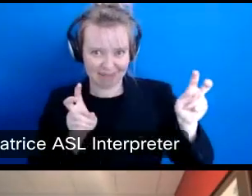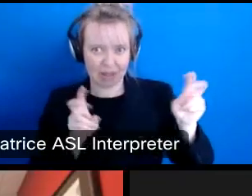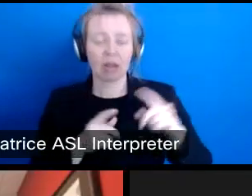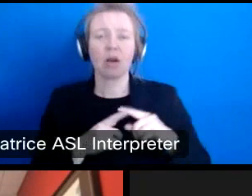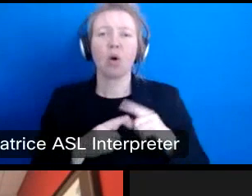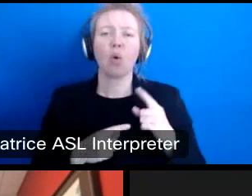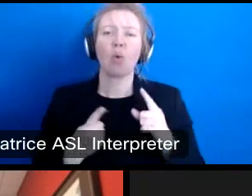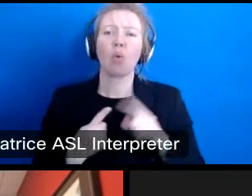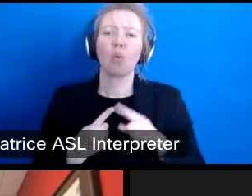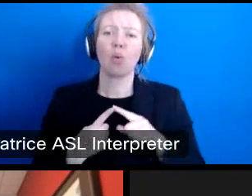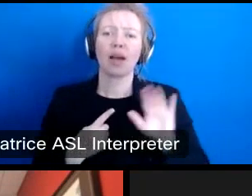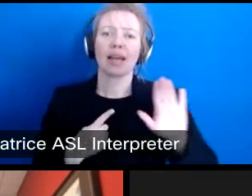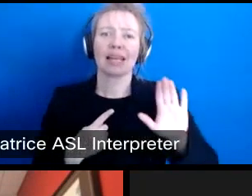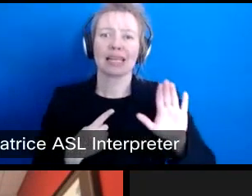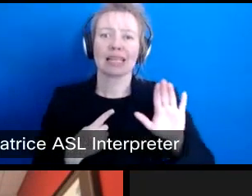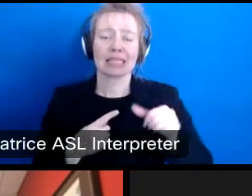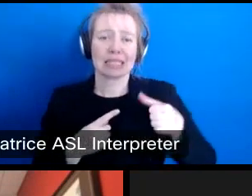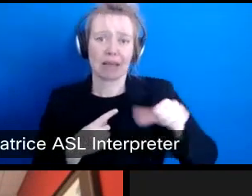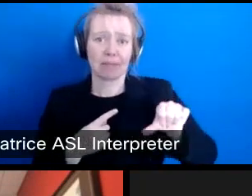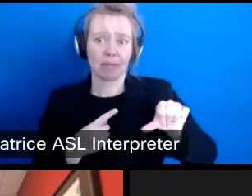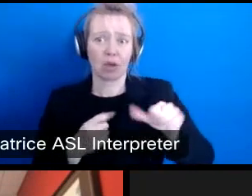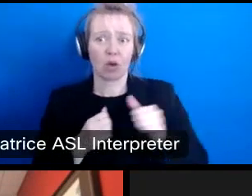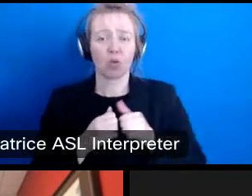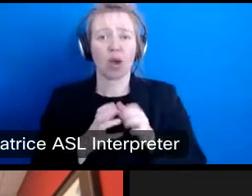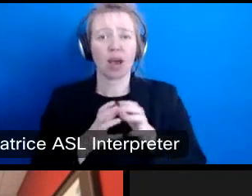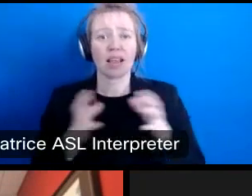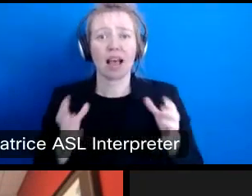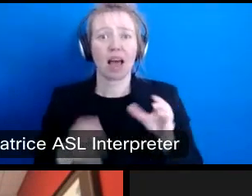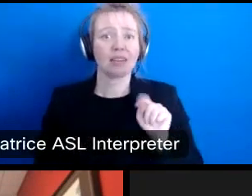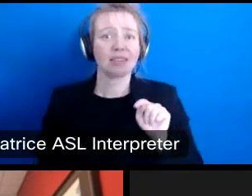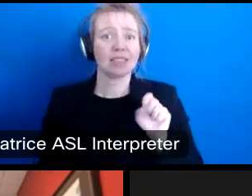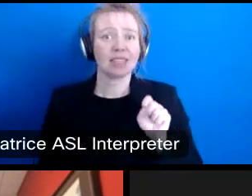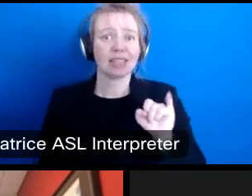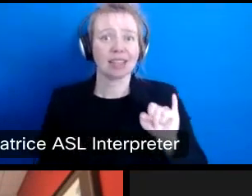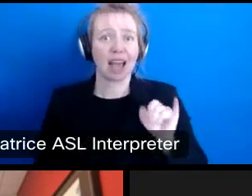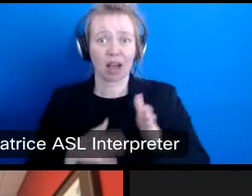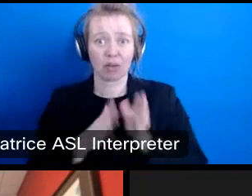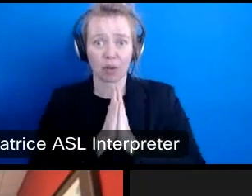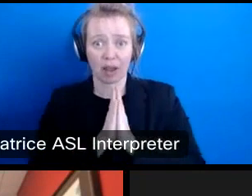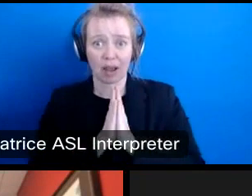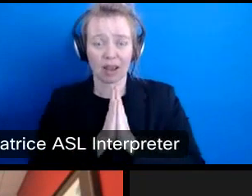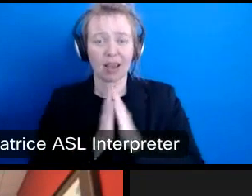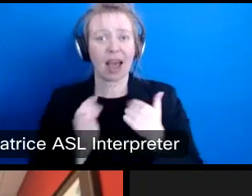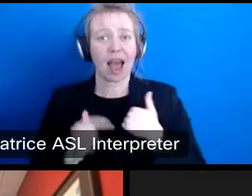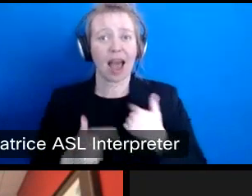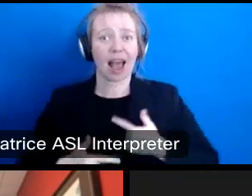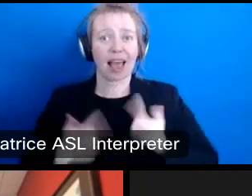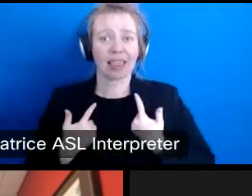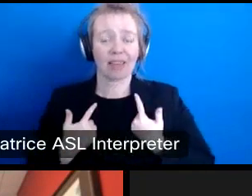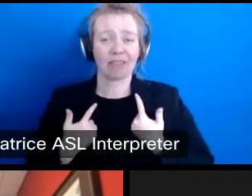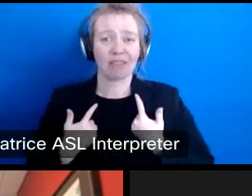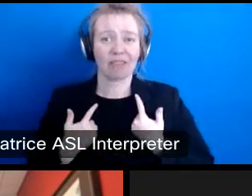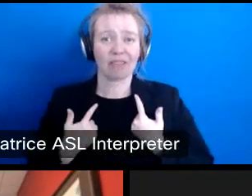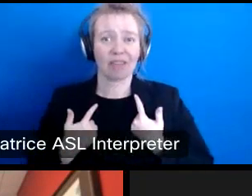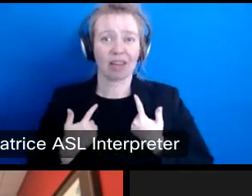with his submission of, as I said, a number of these TSI requests, I live on